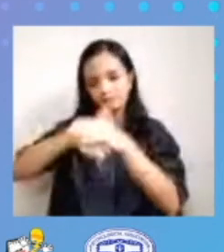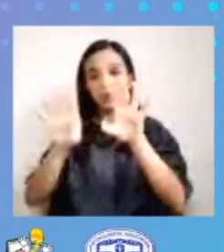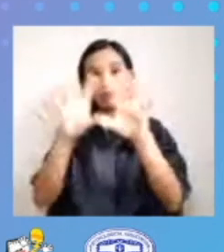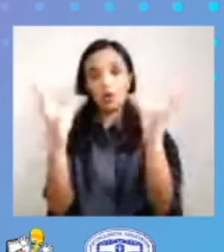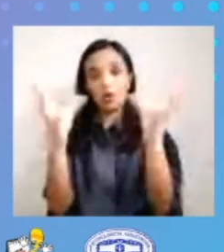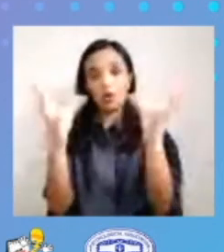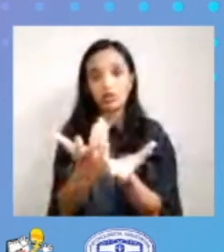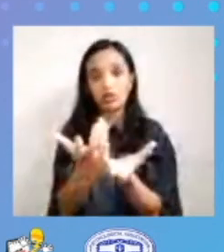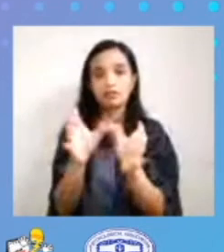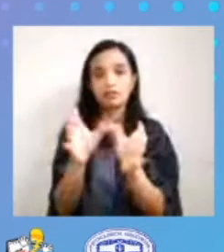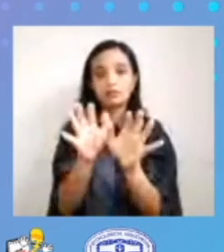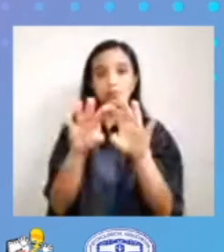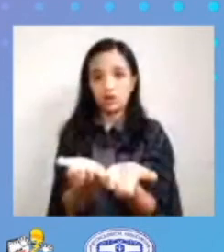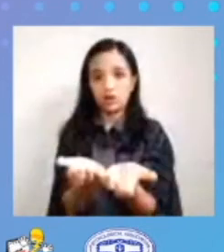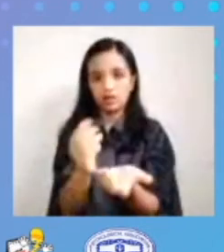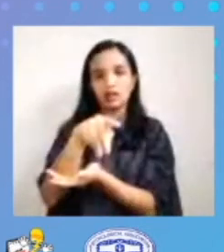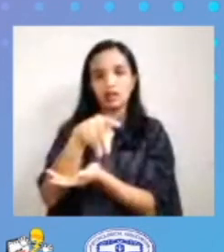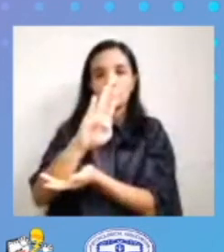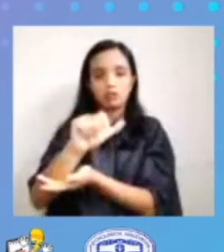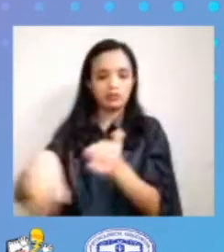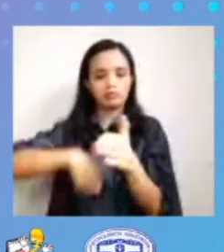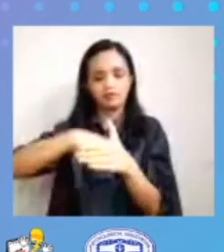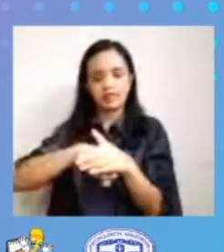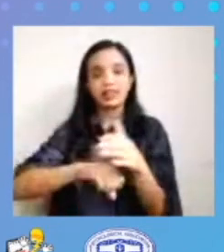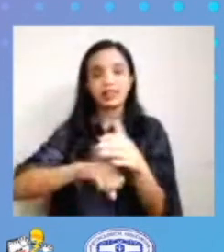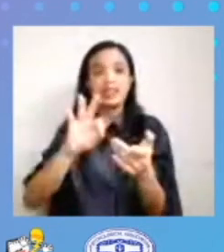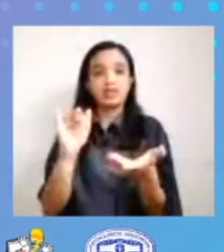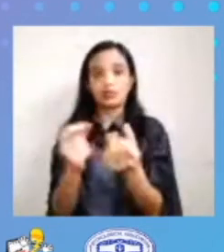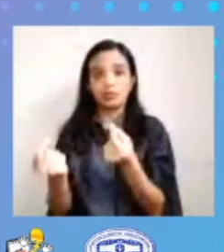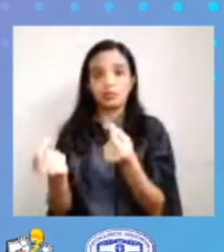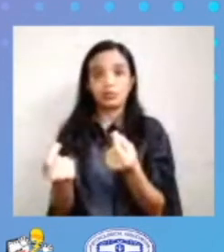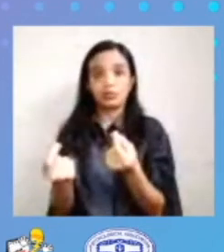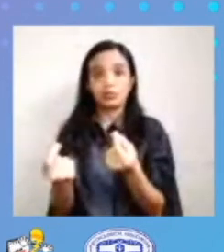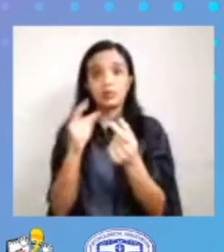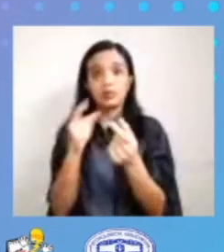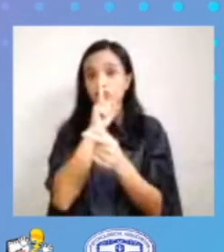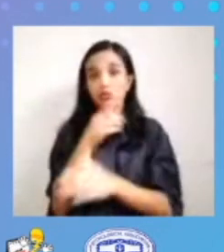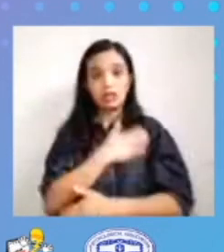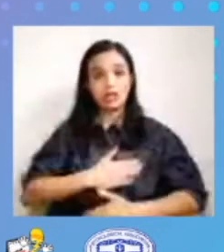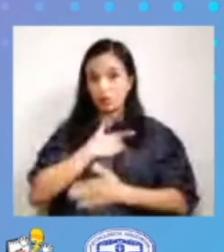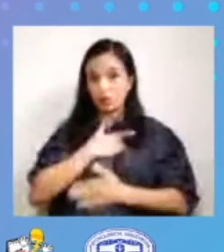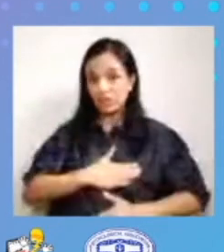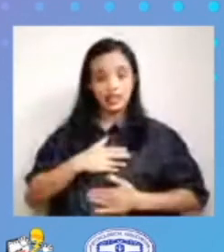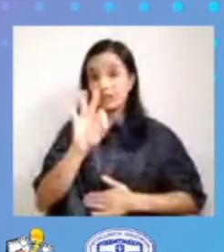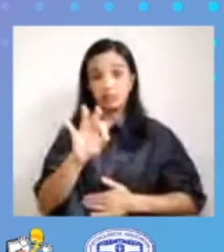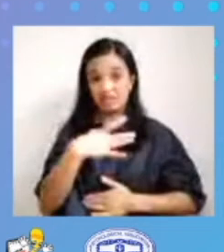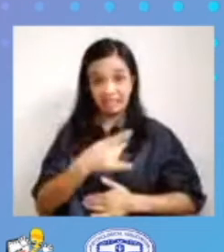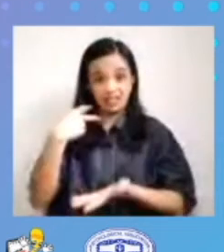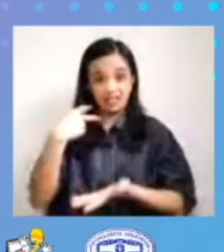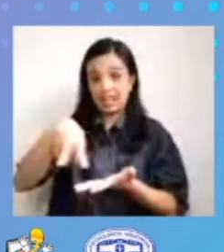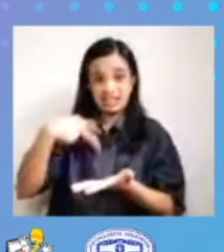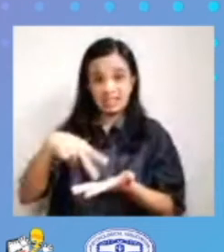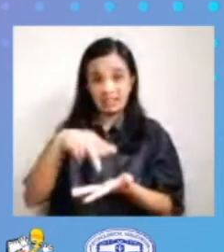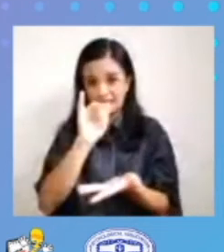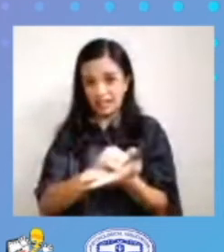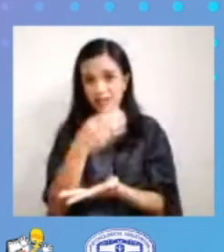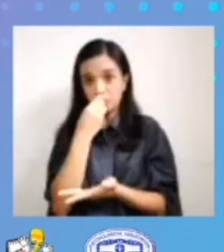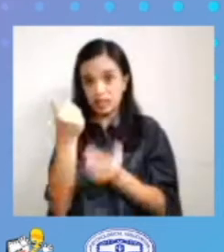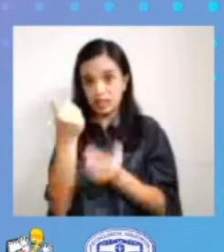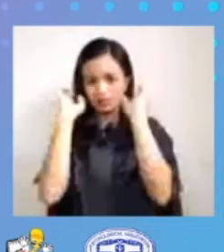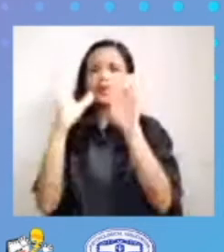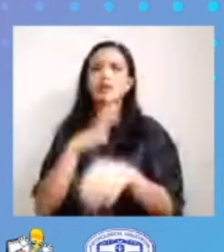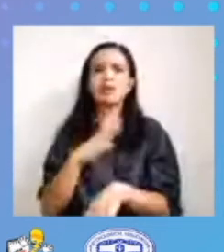like after practice, my dad would give me some extra drills kasama siya. So